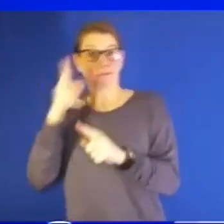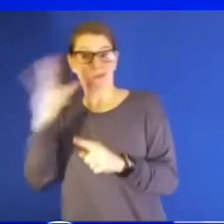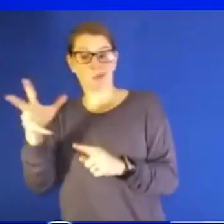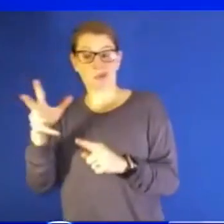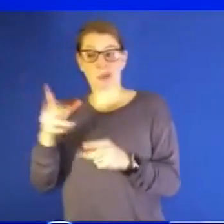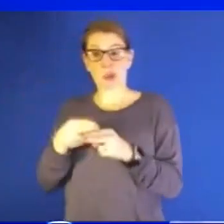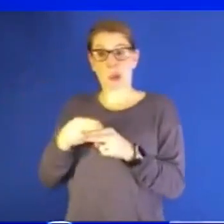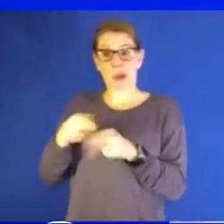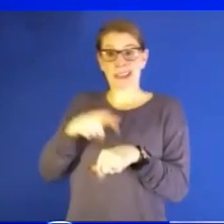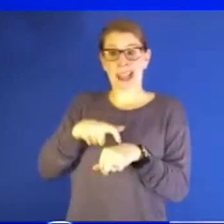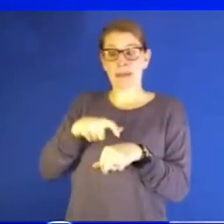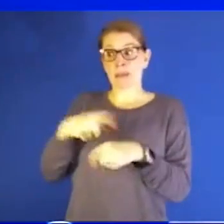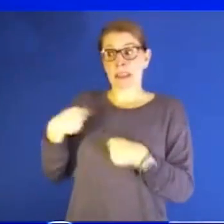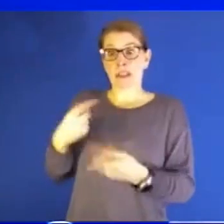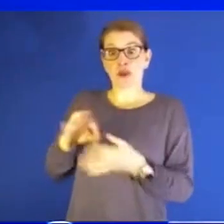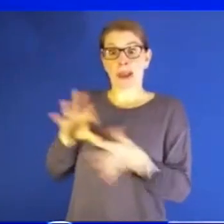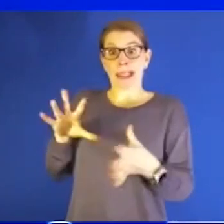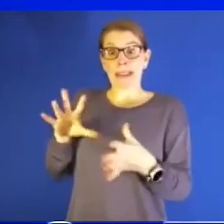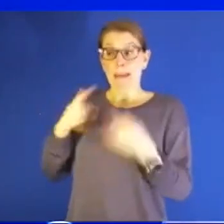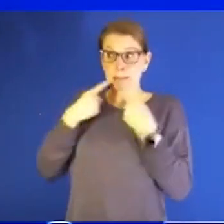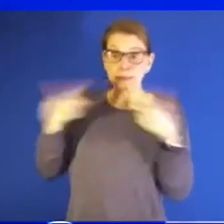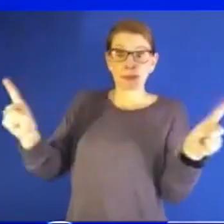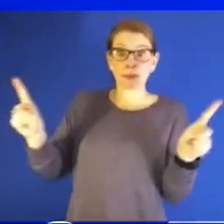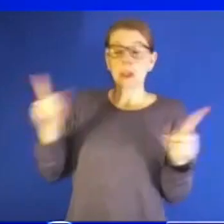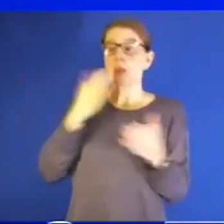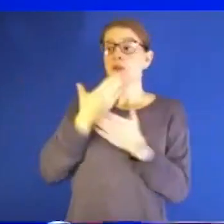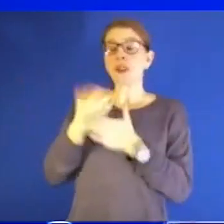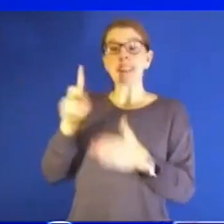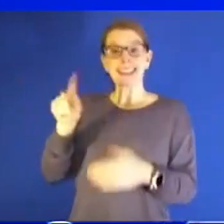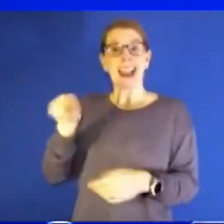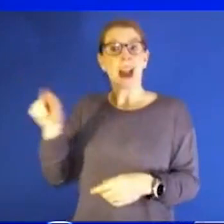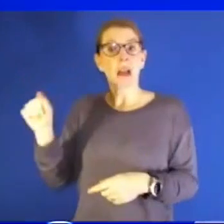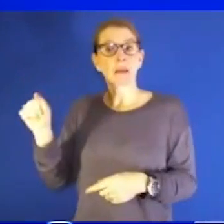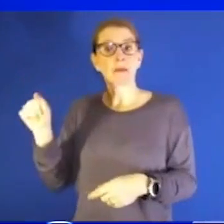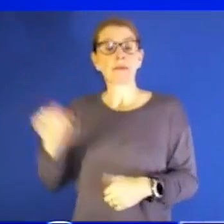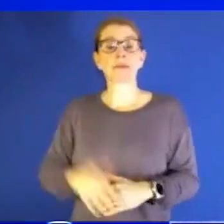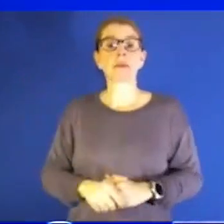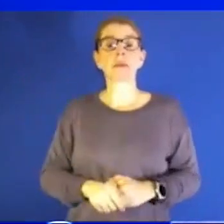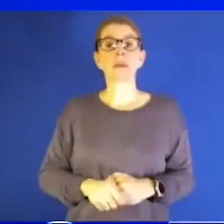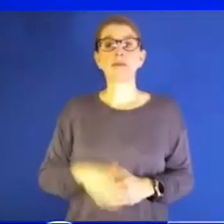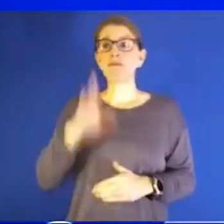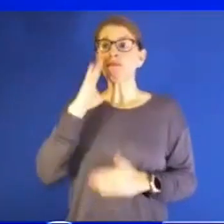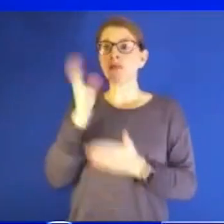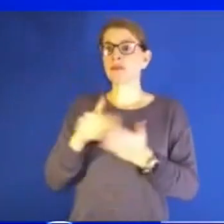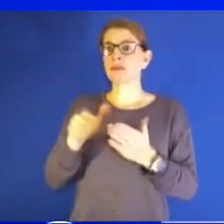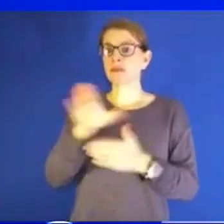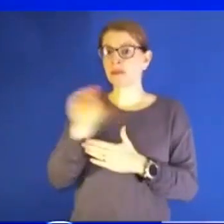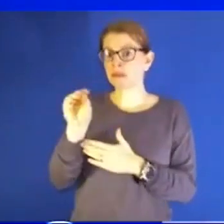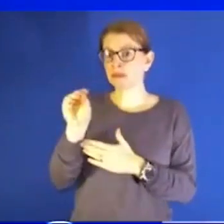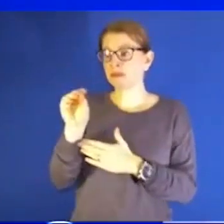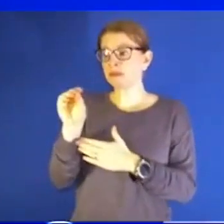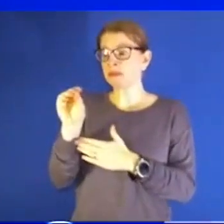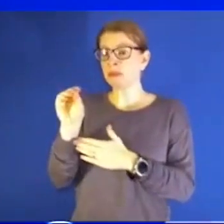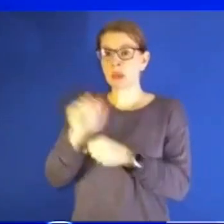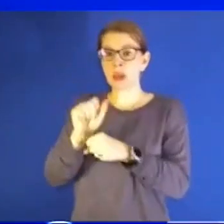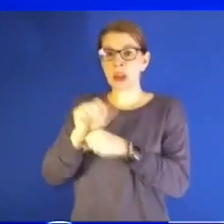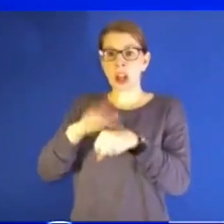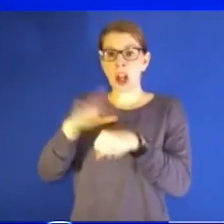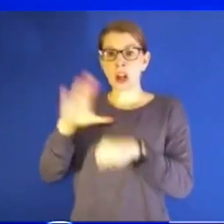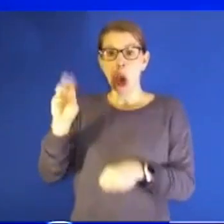released. So I think it's good news and good data. We know that some of the companies are working on that Omicron